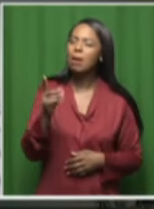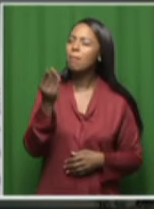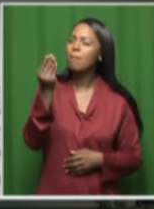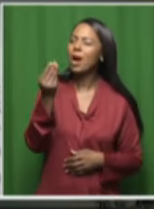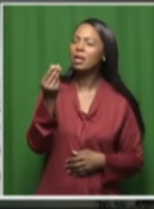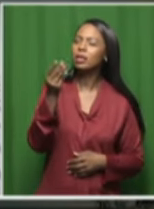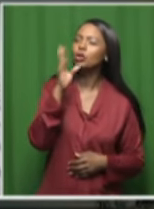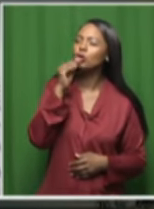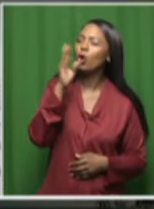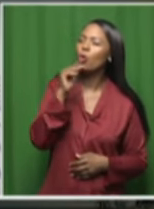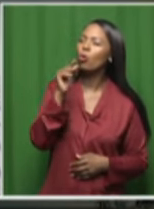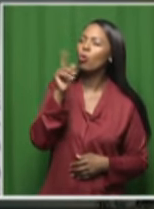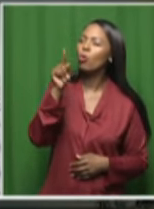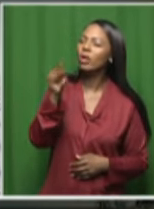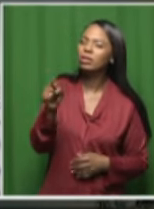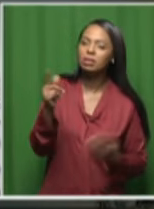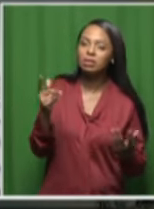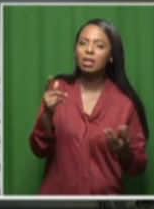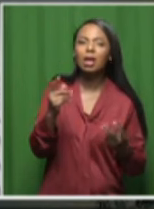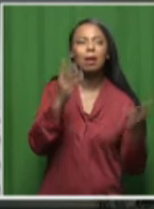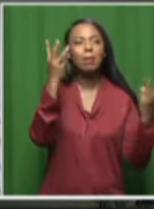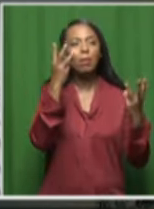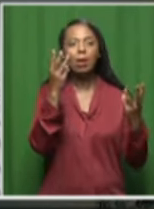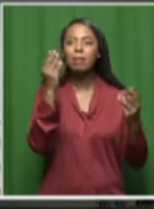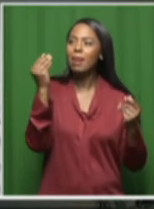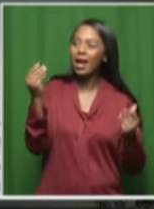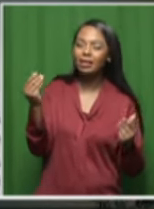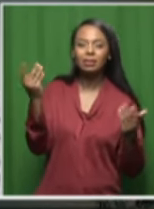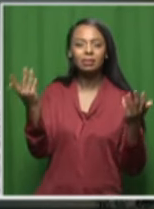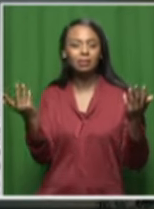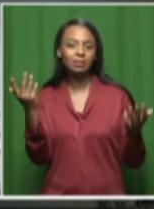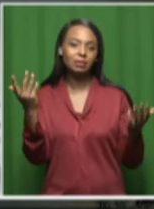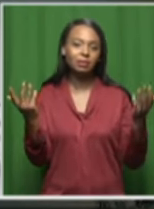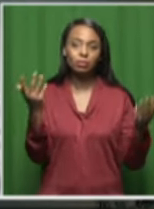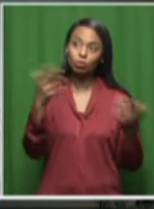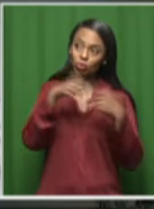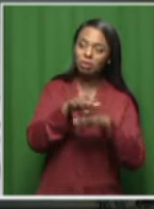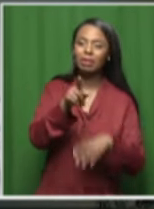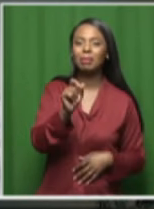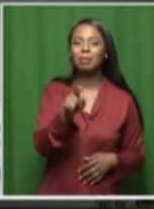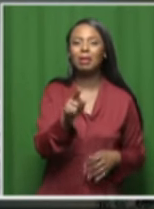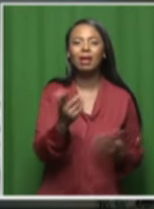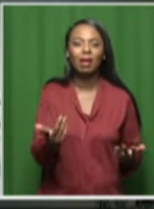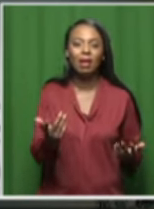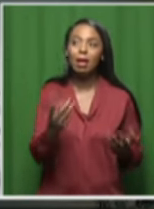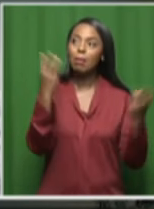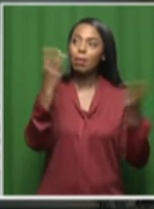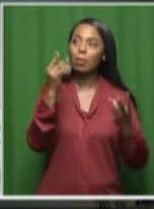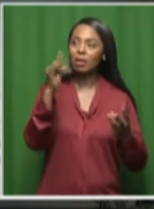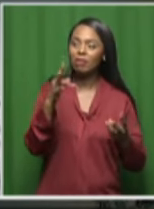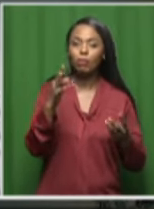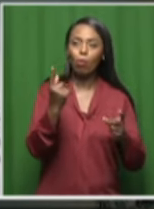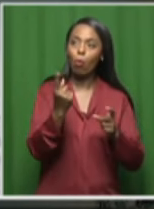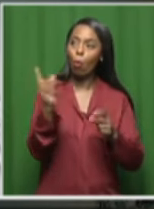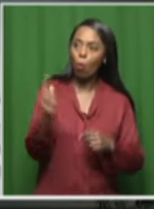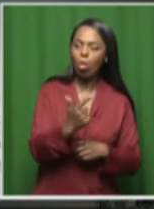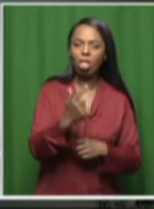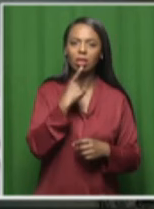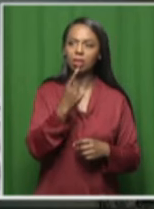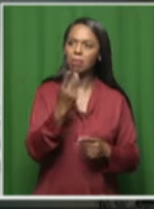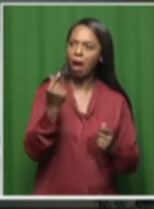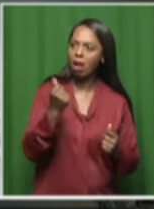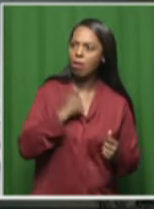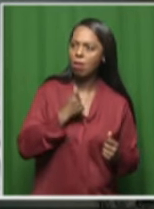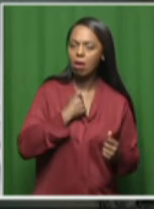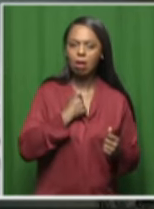we had to, I'm not talking people, but I mean, if you had to sort of throw a ballpark figure out there, I mean, if people had to come out and